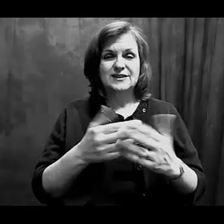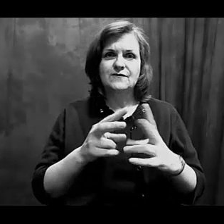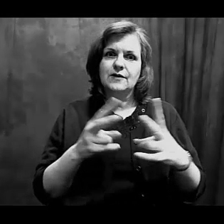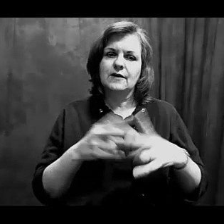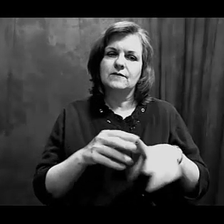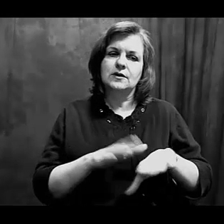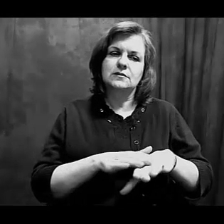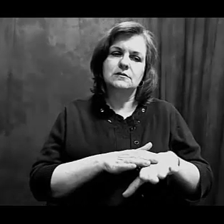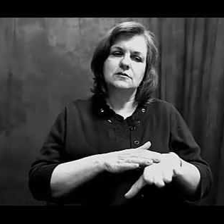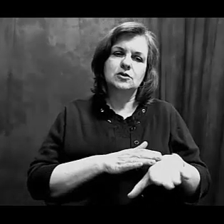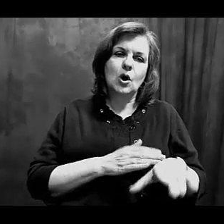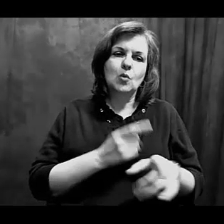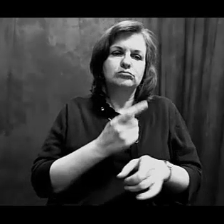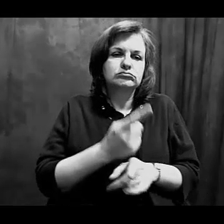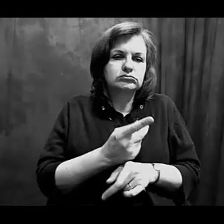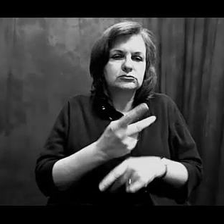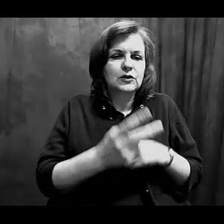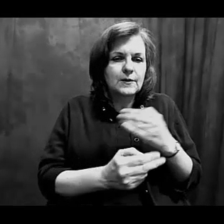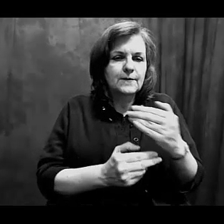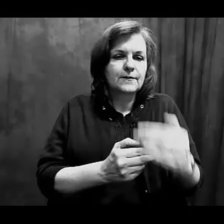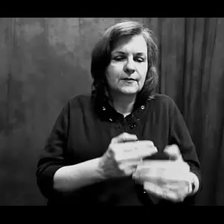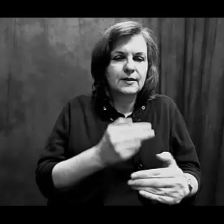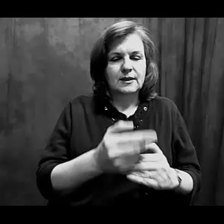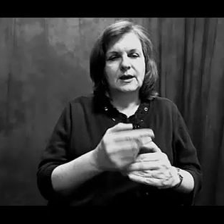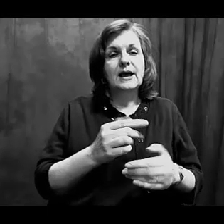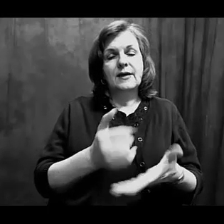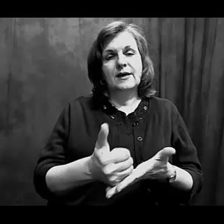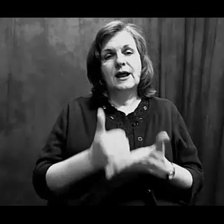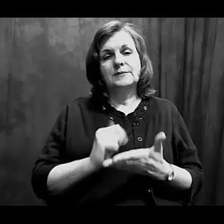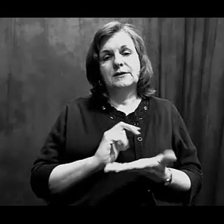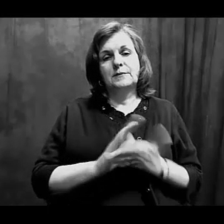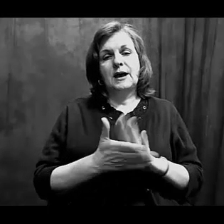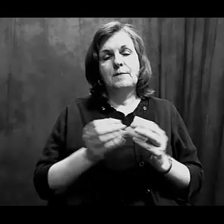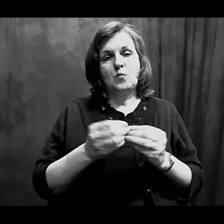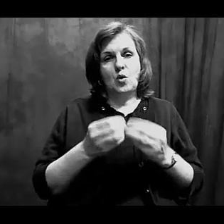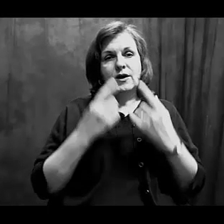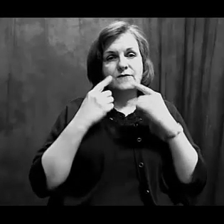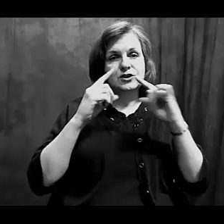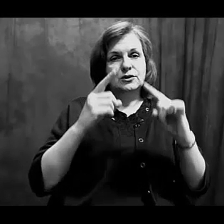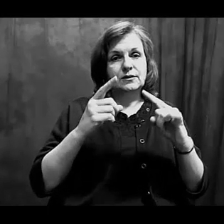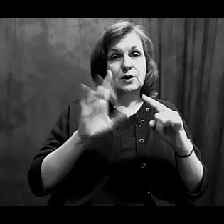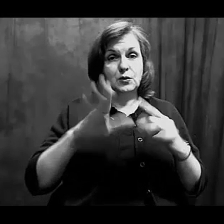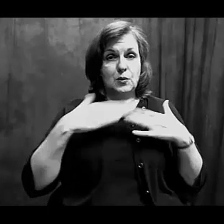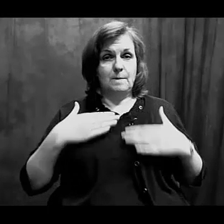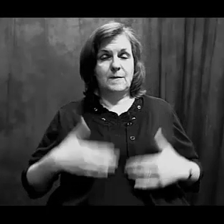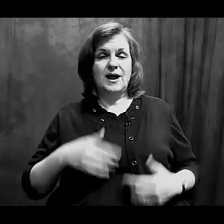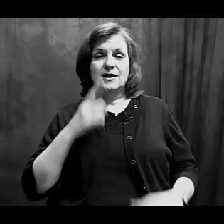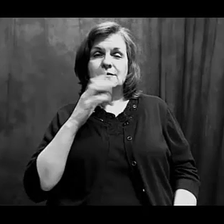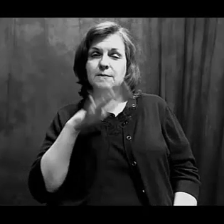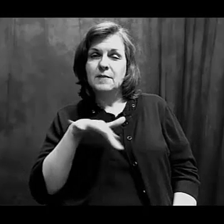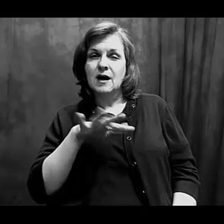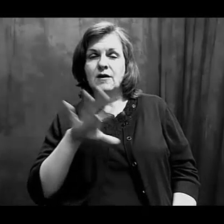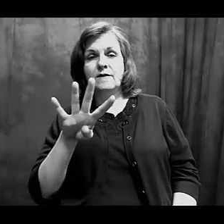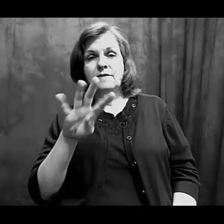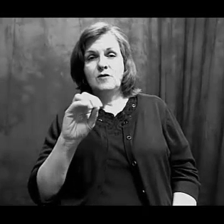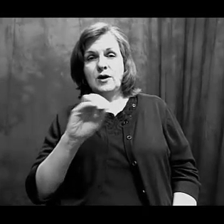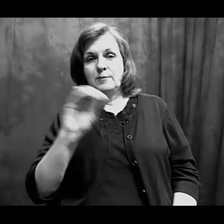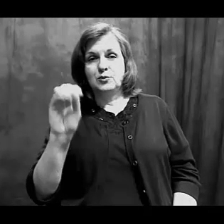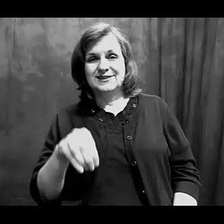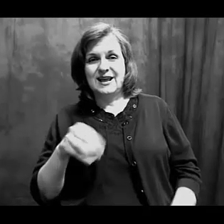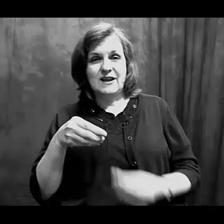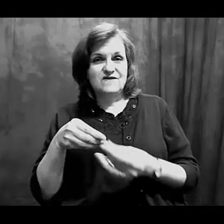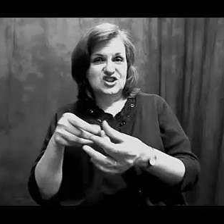this slow, methodic process allows us to be much more efficient. You are about 40% efficient, we